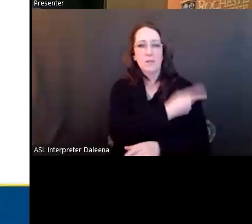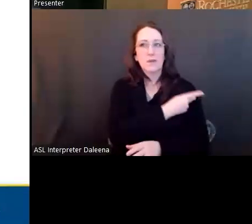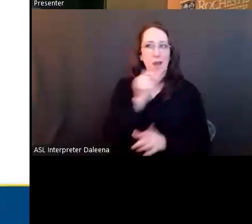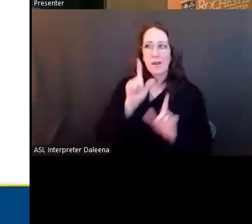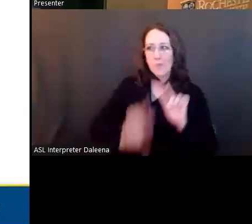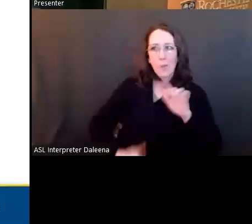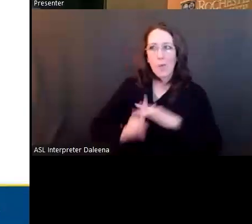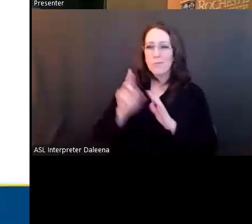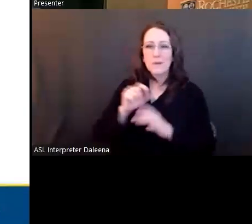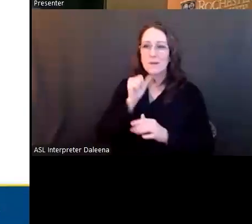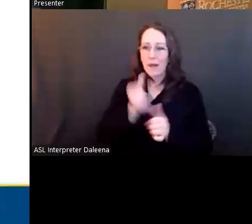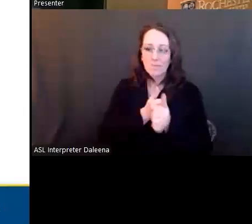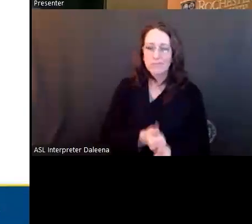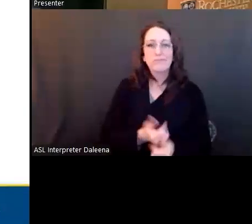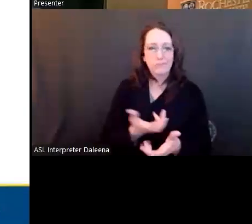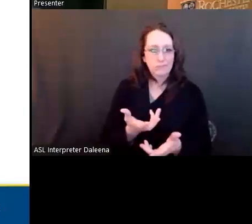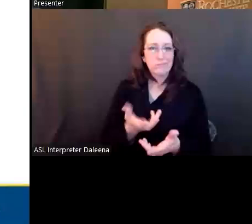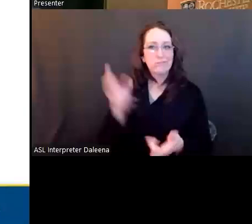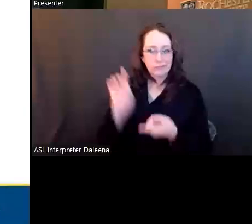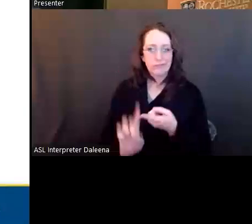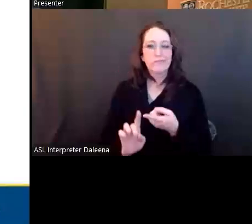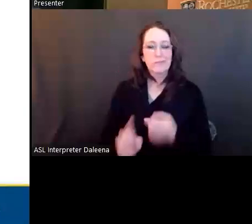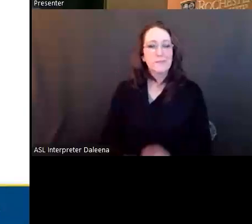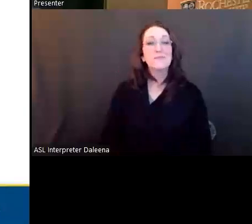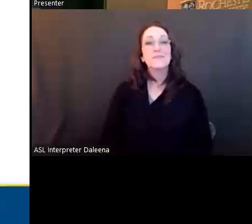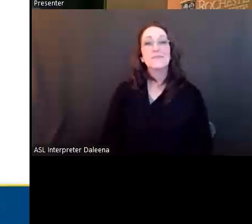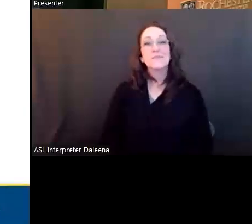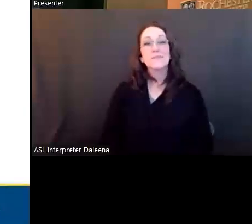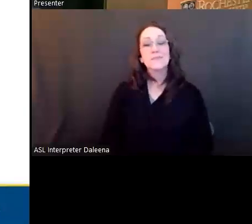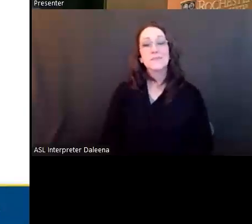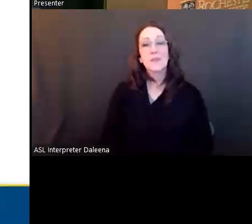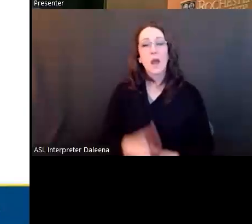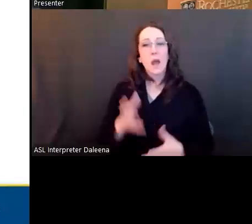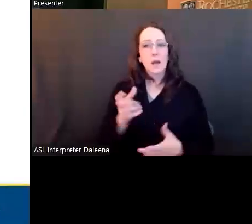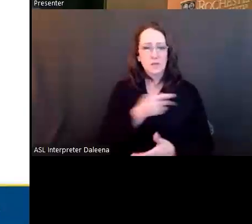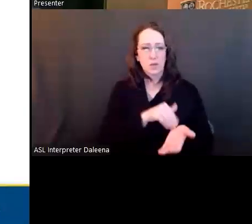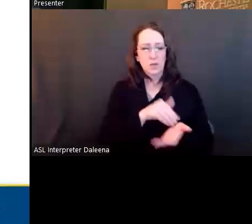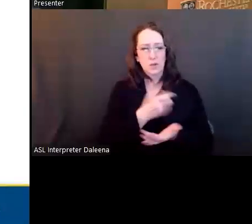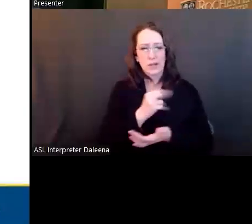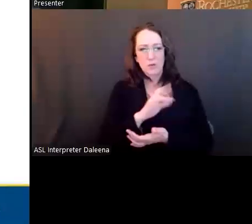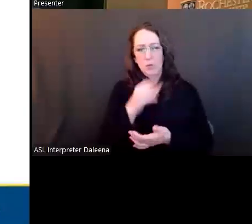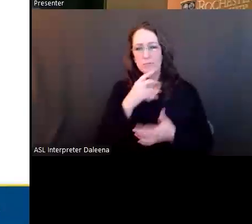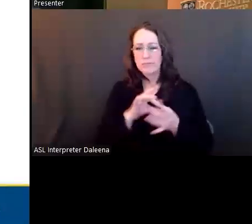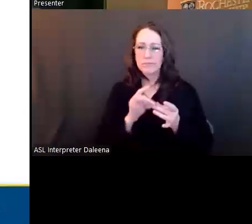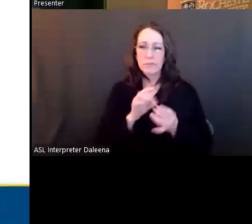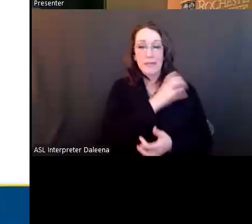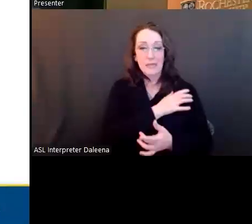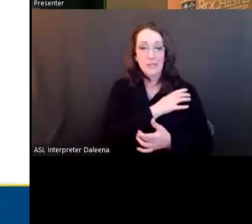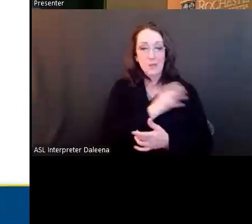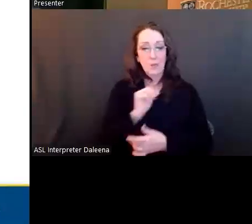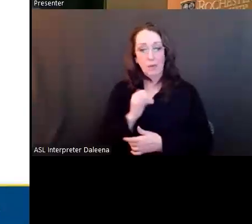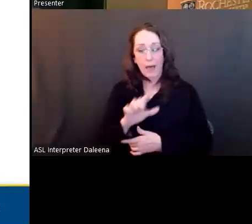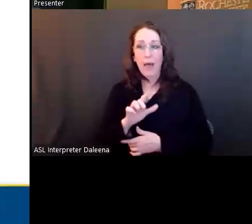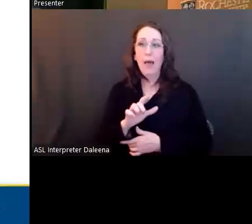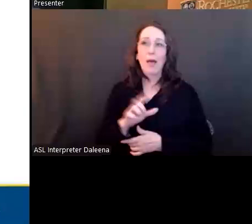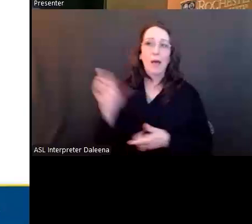non-adherence. As Dr. Small mentioned earlier, we also hope to see an improved clinician morale rate and reduce clinician burnout